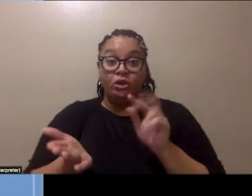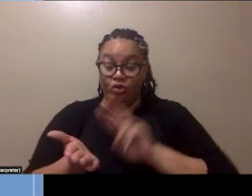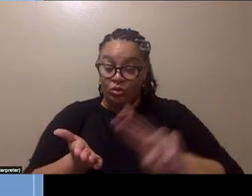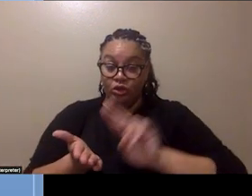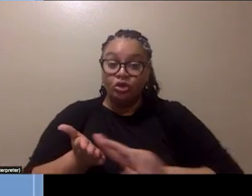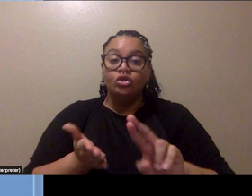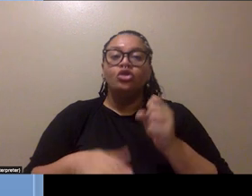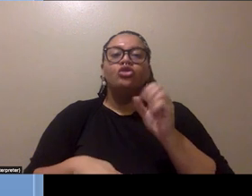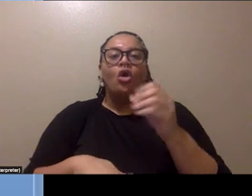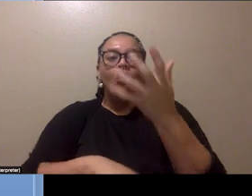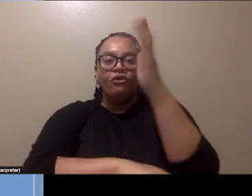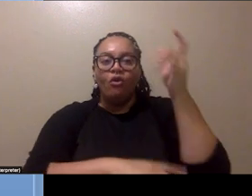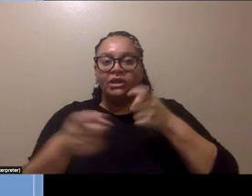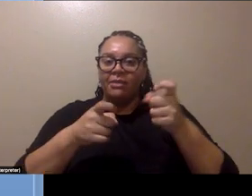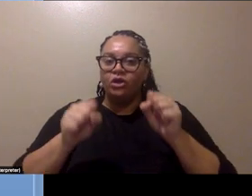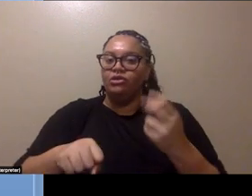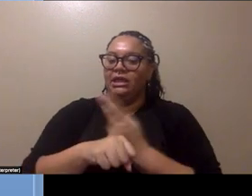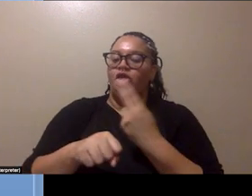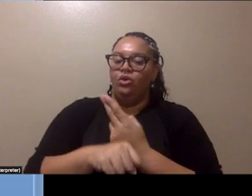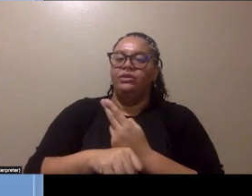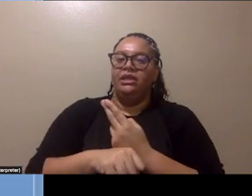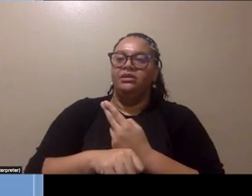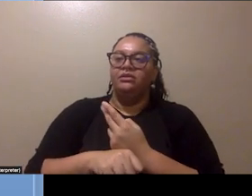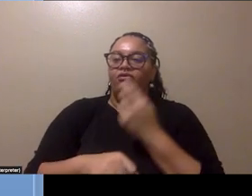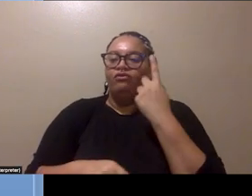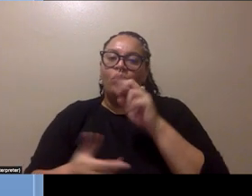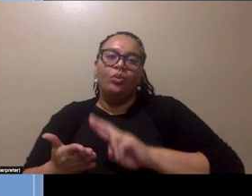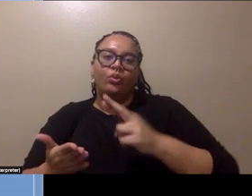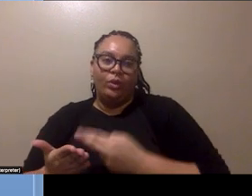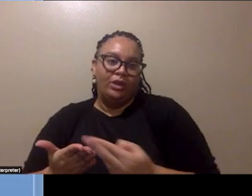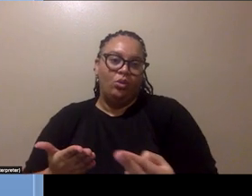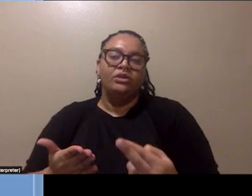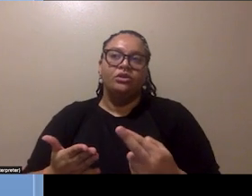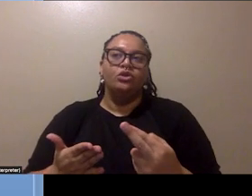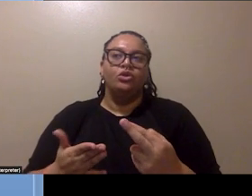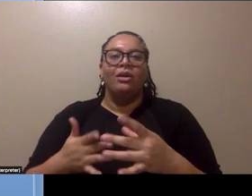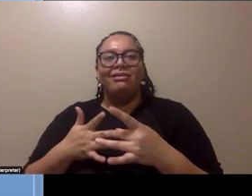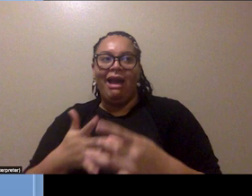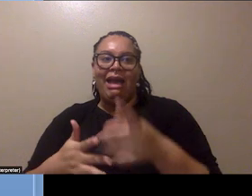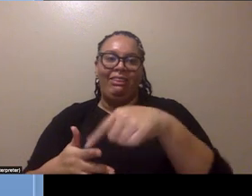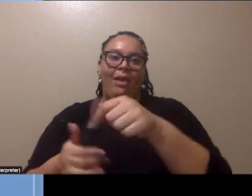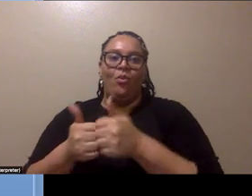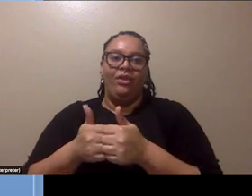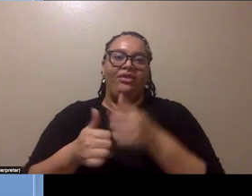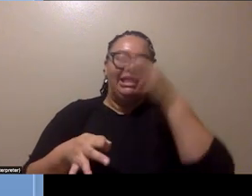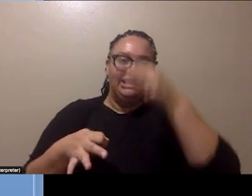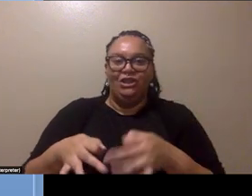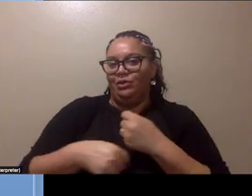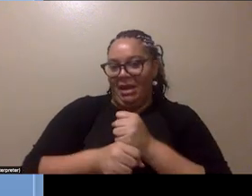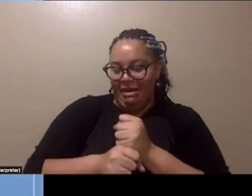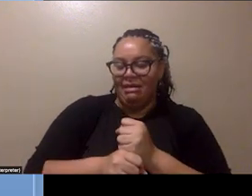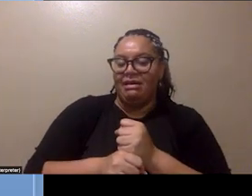this research, which was wonderful. So forest managers can use that as a resource to guide some of their management